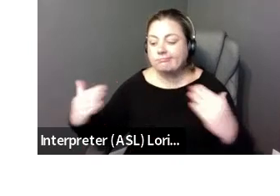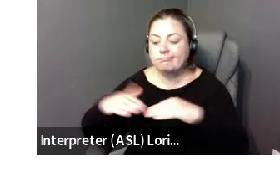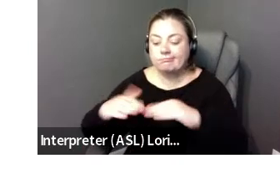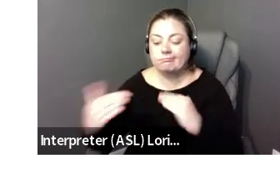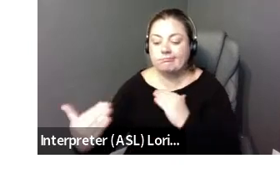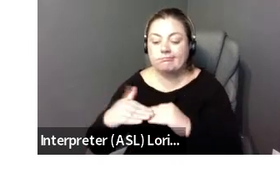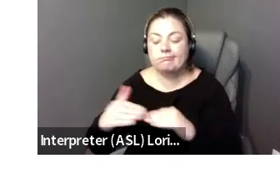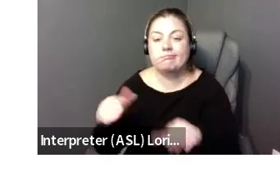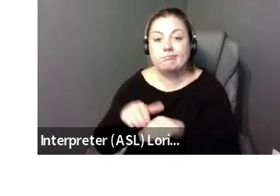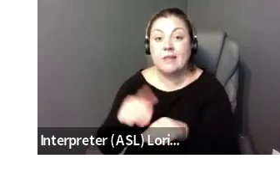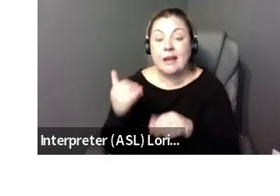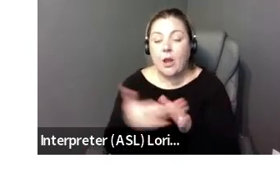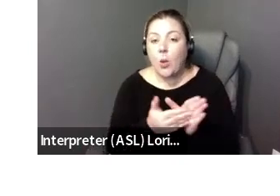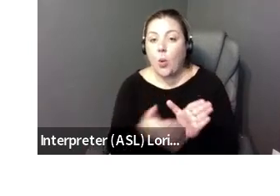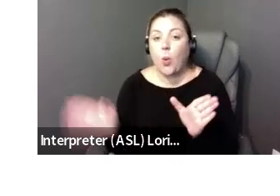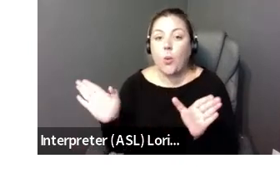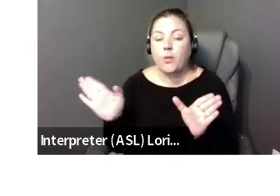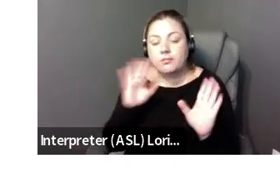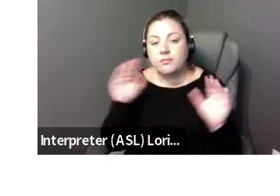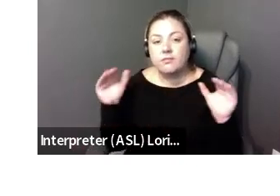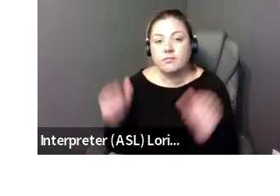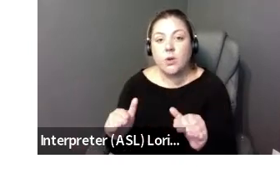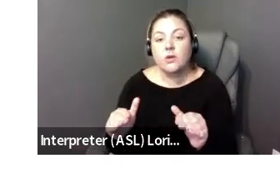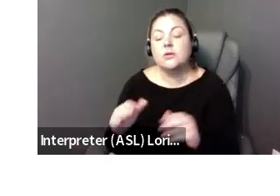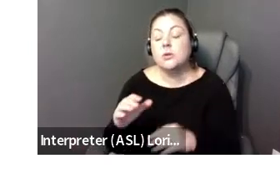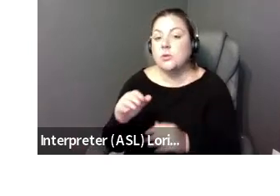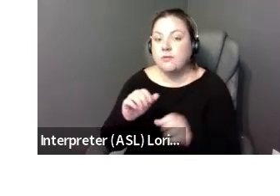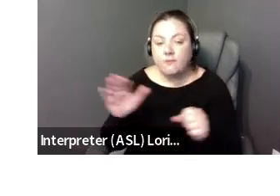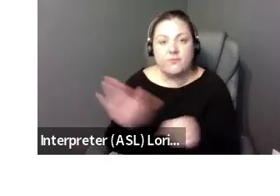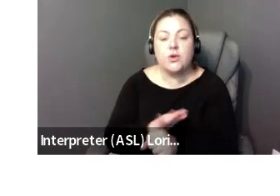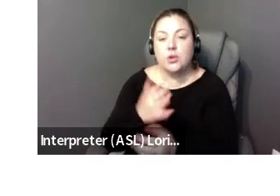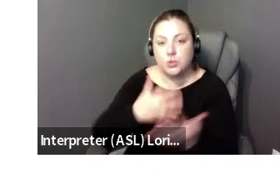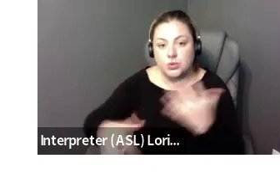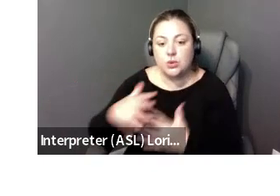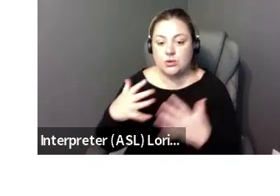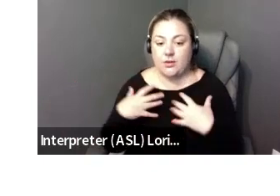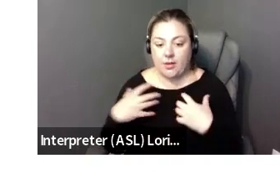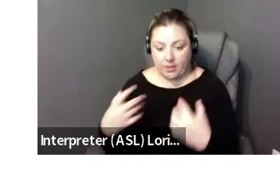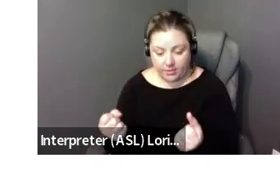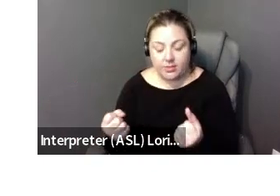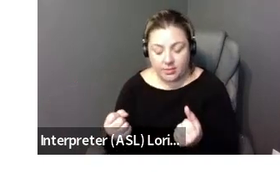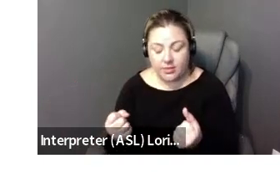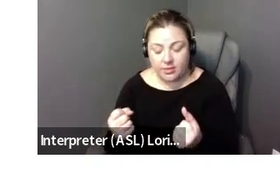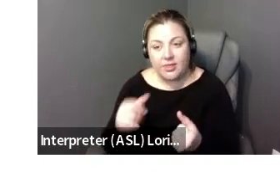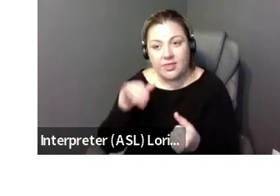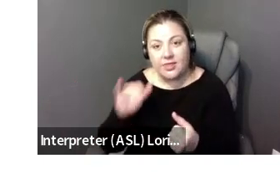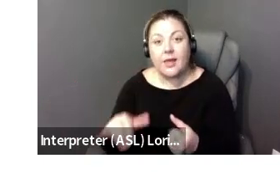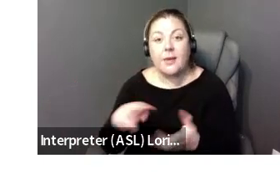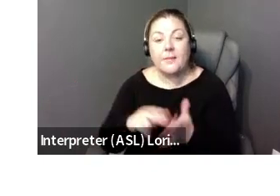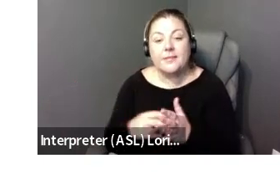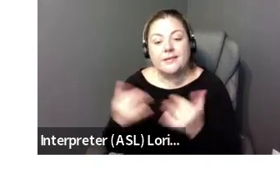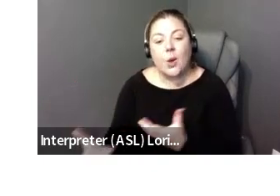social health related factors is seen as a risk to over-medicalizing economic hardship and alienating